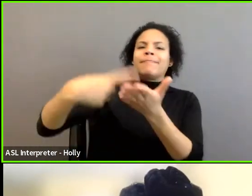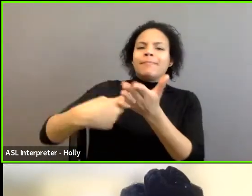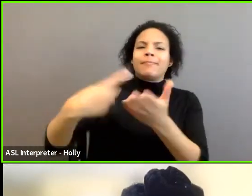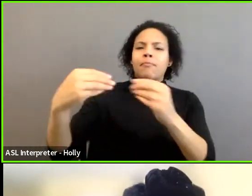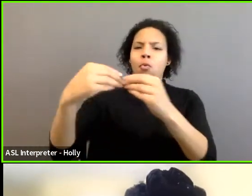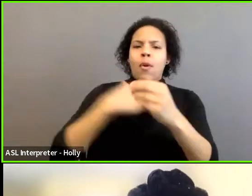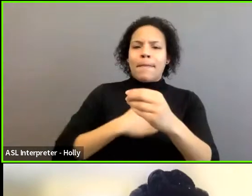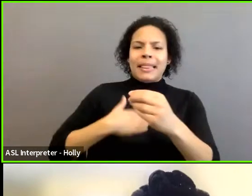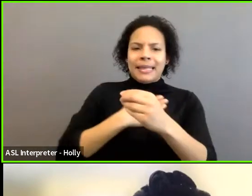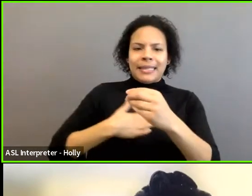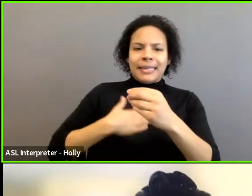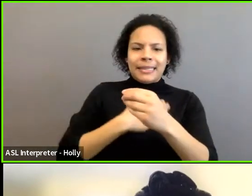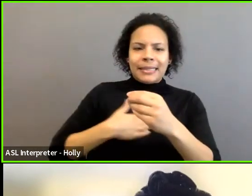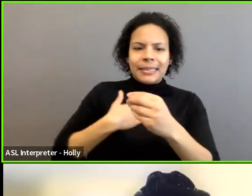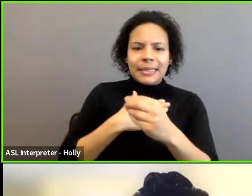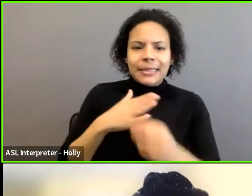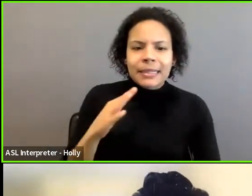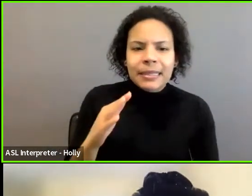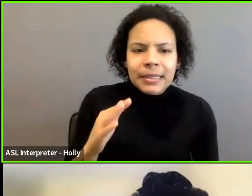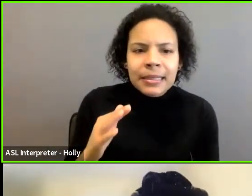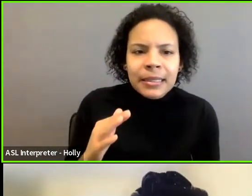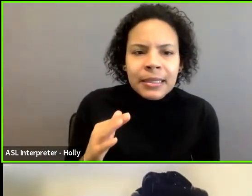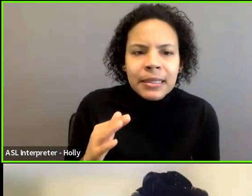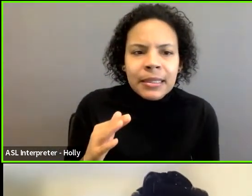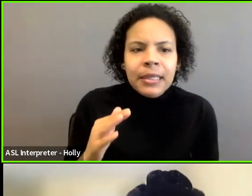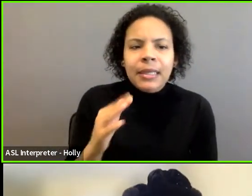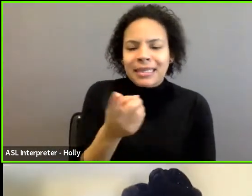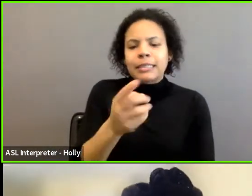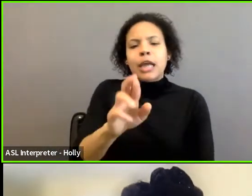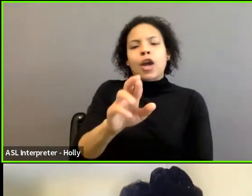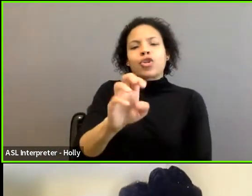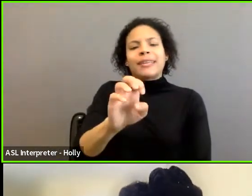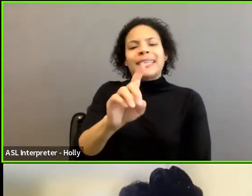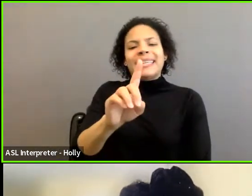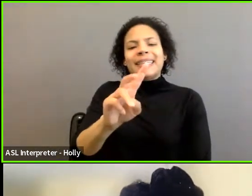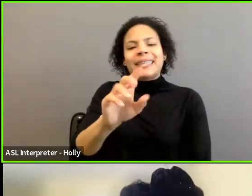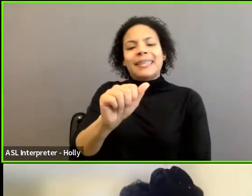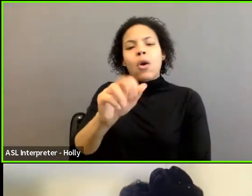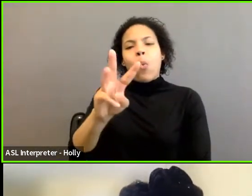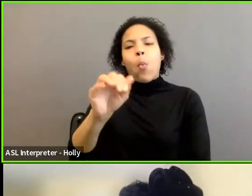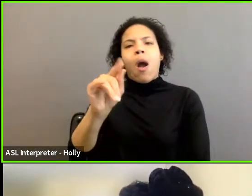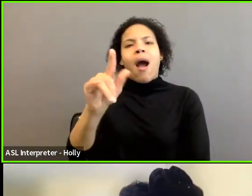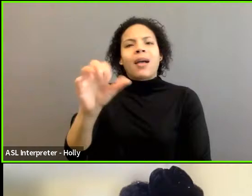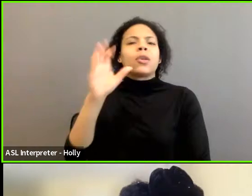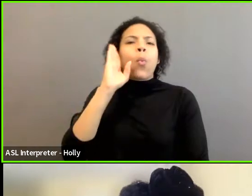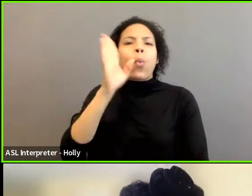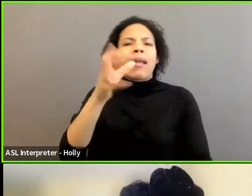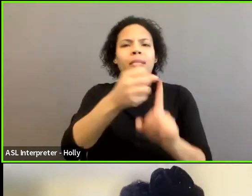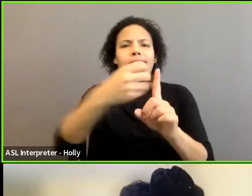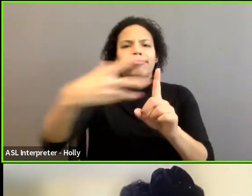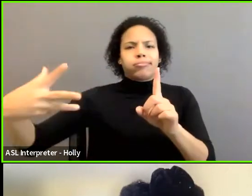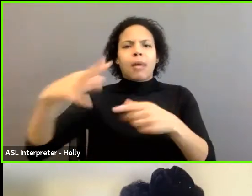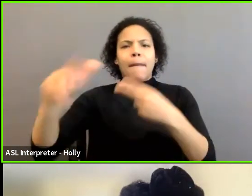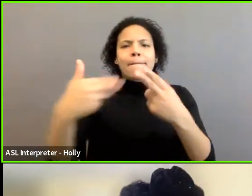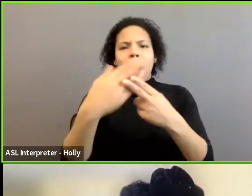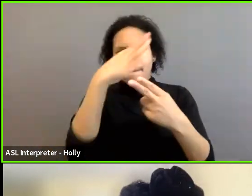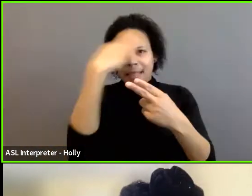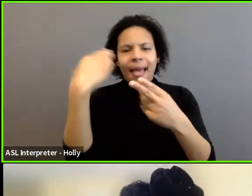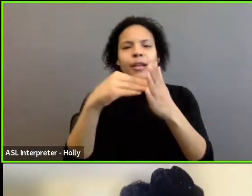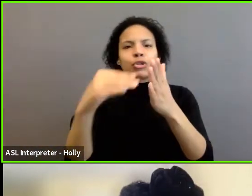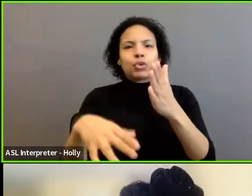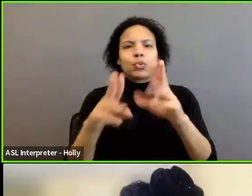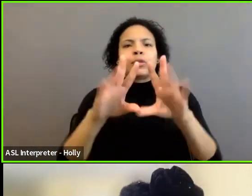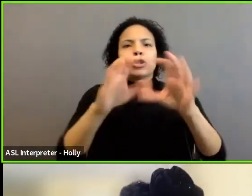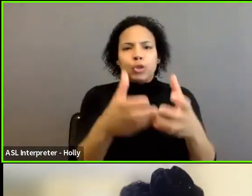Sure, and thank you so much for having me here today. I am honored, and as my colleagues have said, it is Black